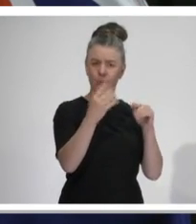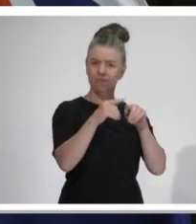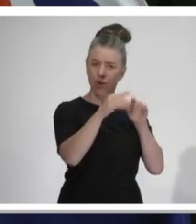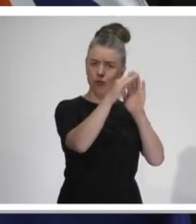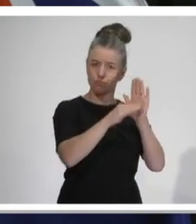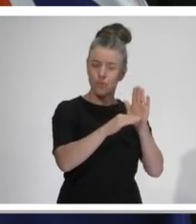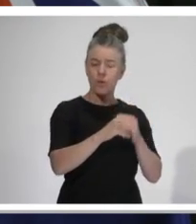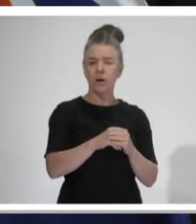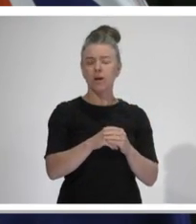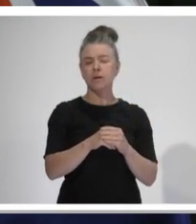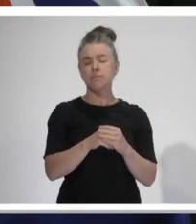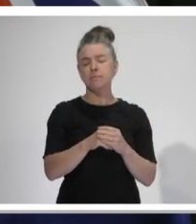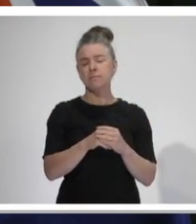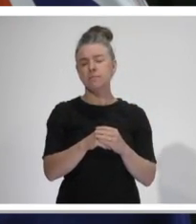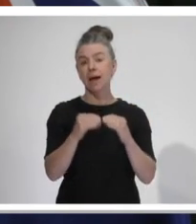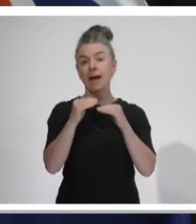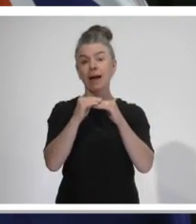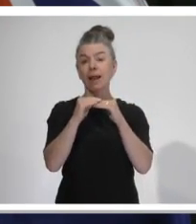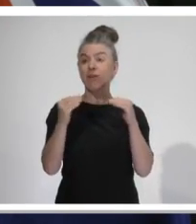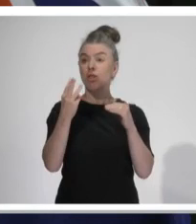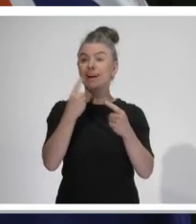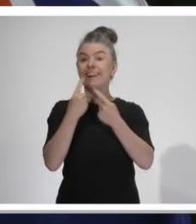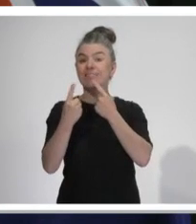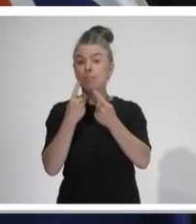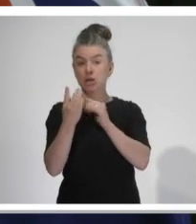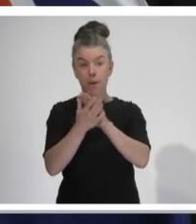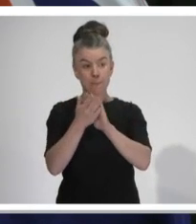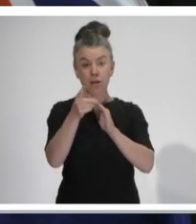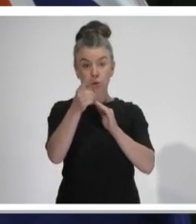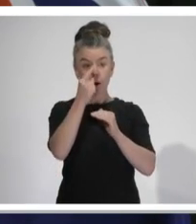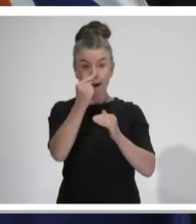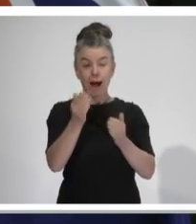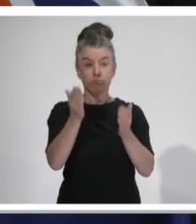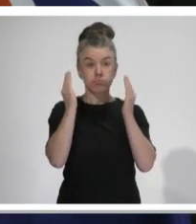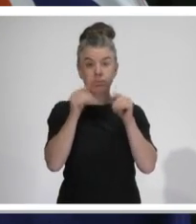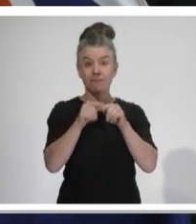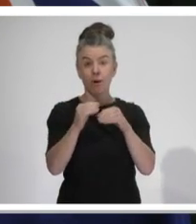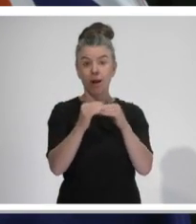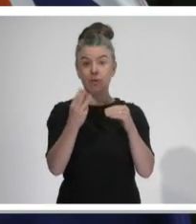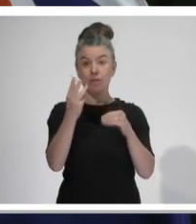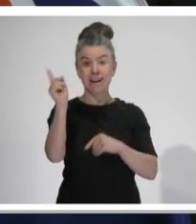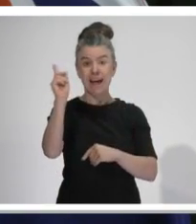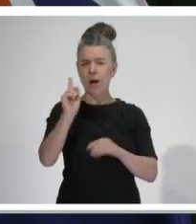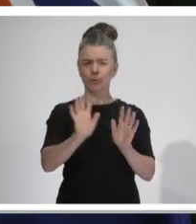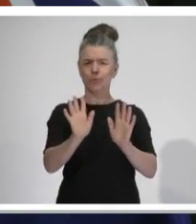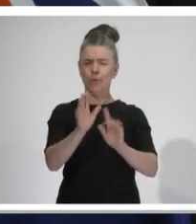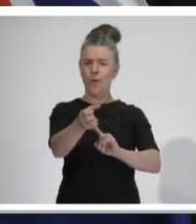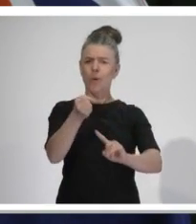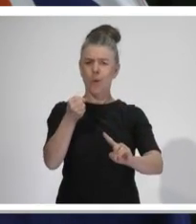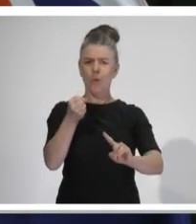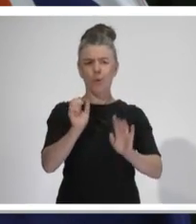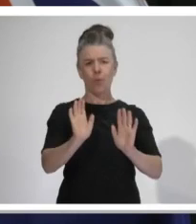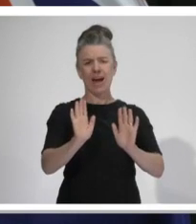about what may come next is not an invitation to adopt those Level 3 measures yet. So please